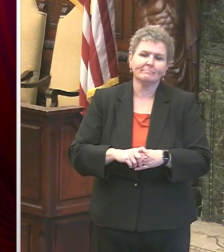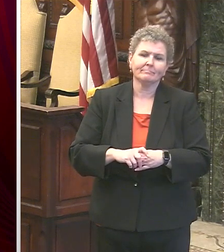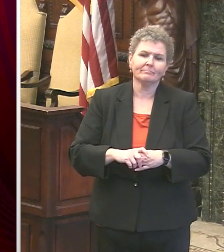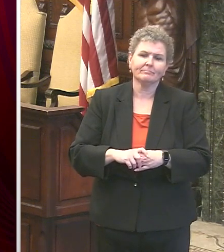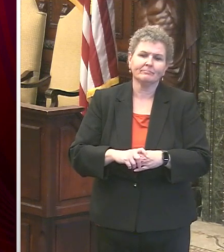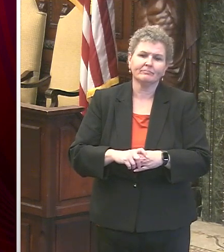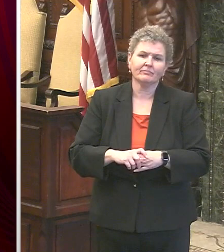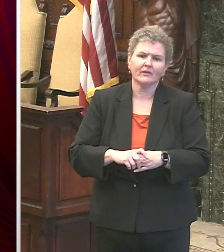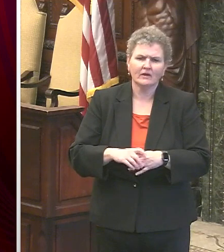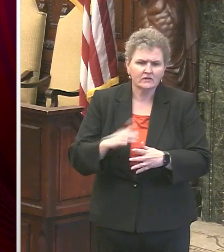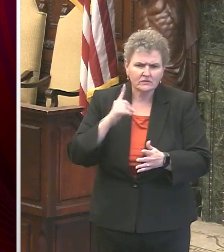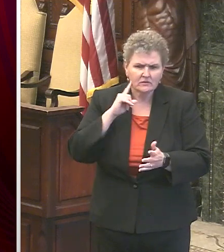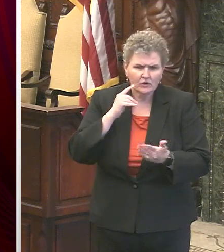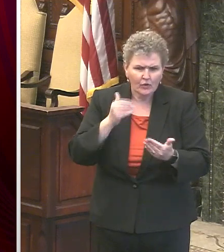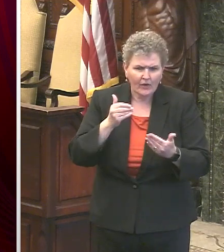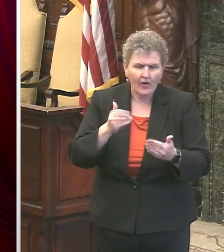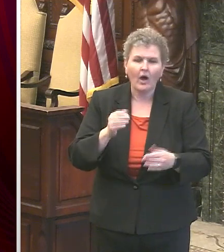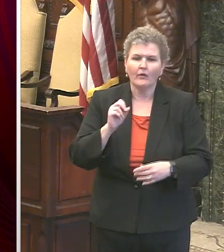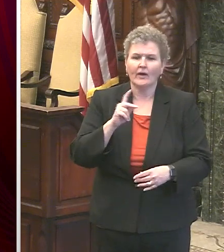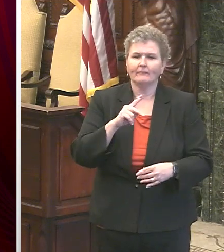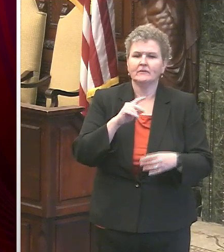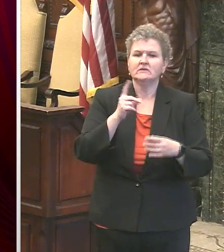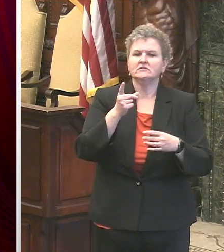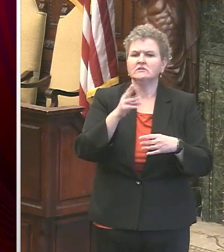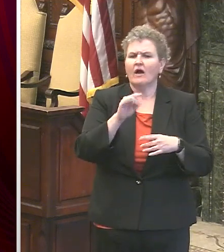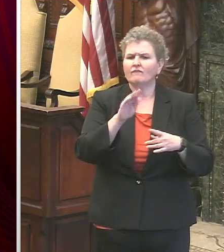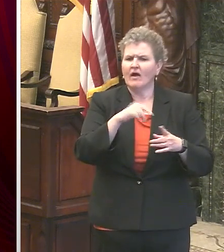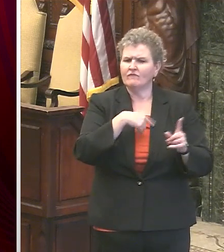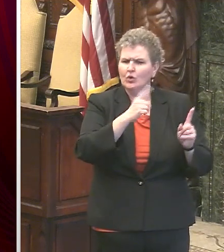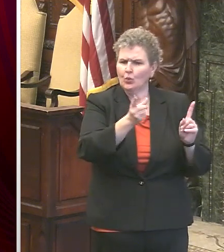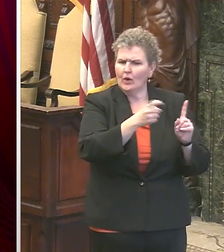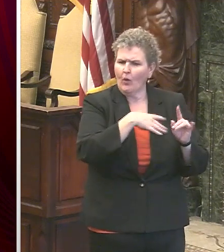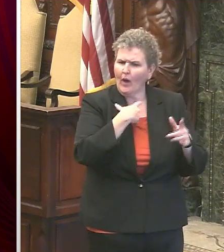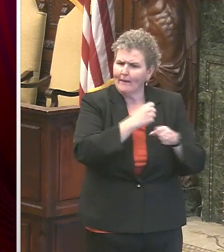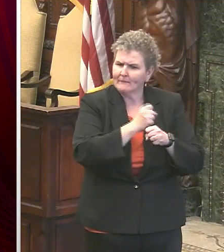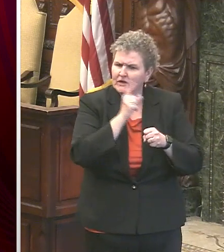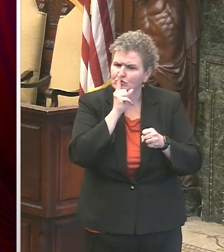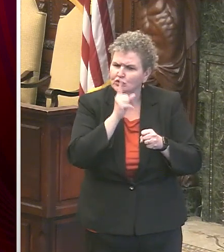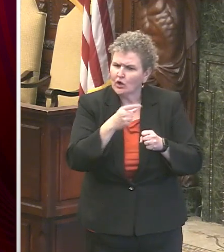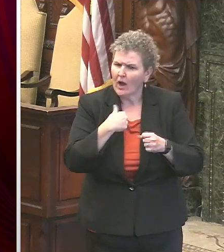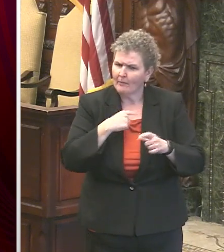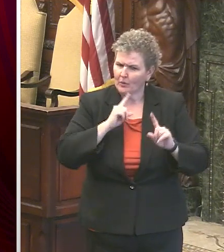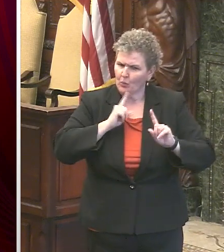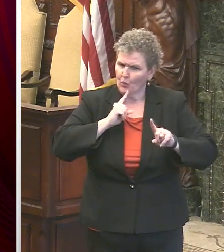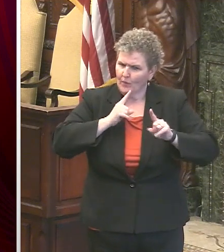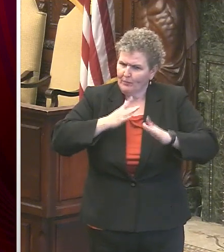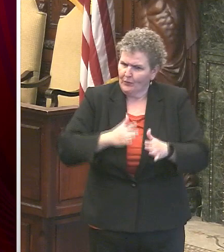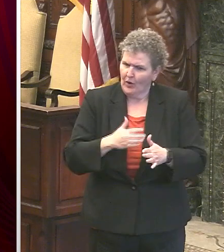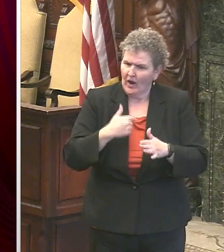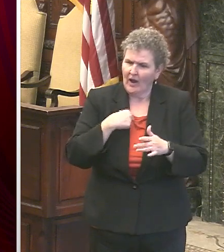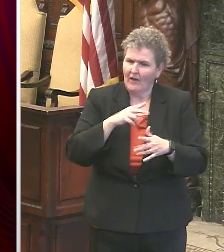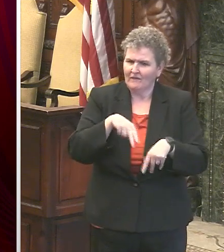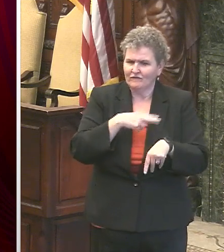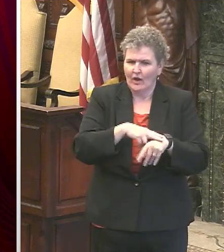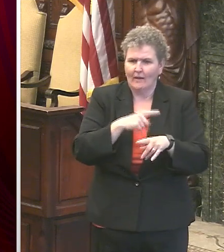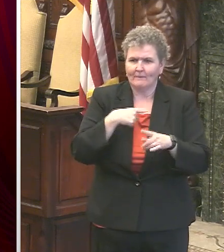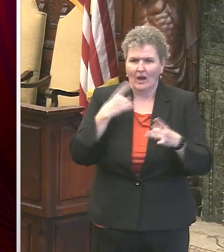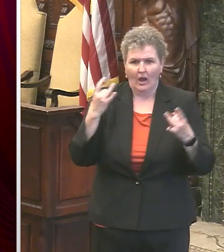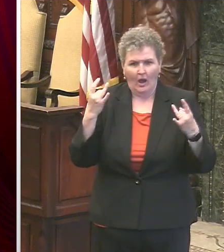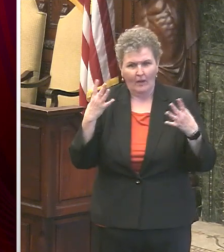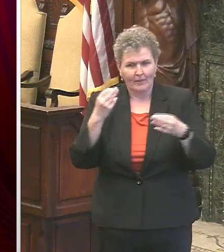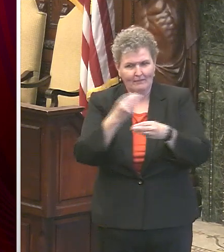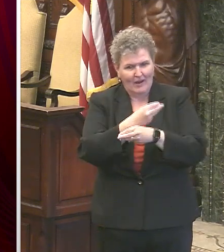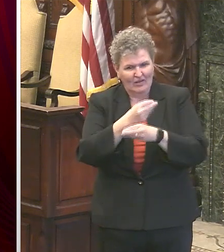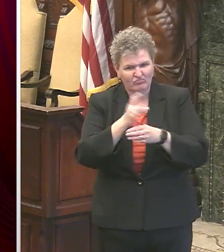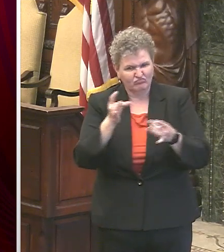All right, here we go. For Dr. Farley. Dr. Farley, I want to make sure I'm a reporter, so that of course means that I'm terrible in math. I want to make